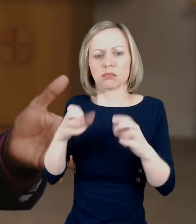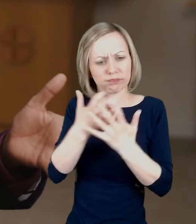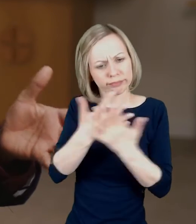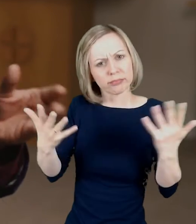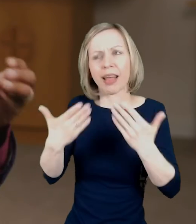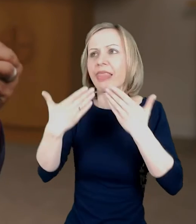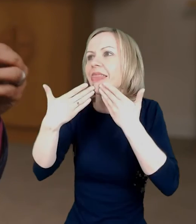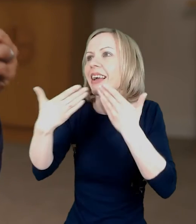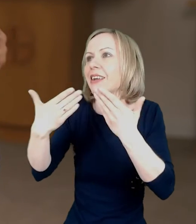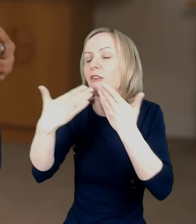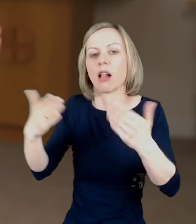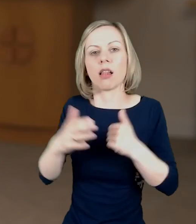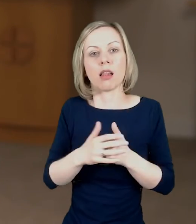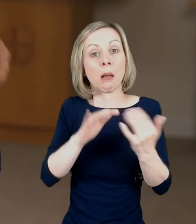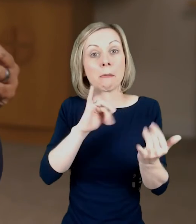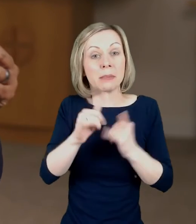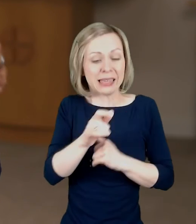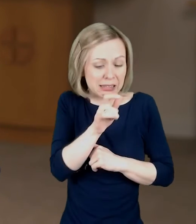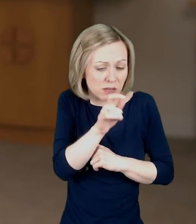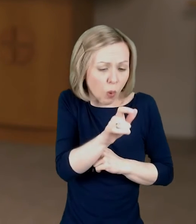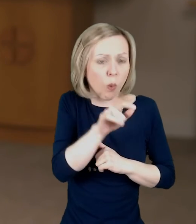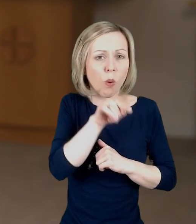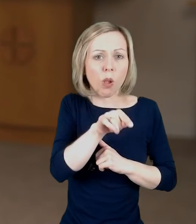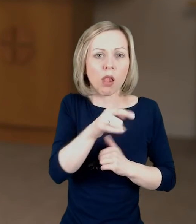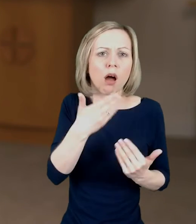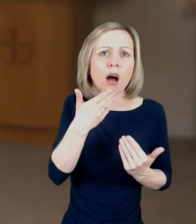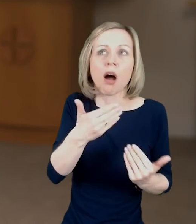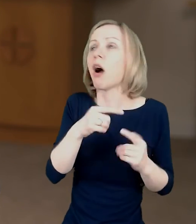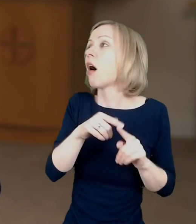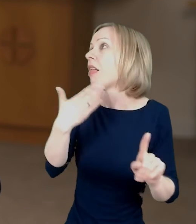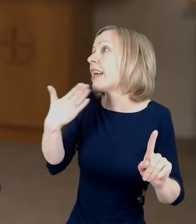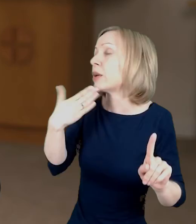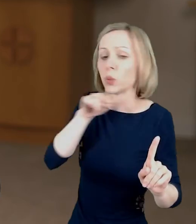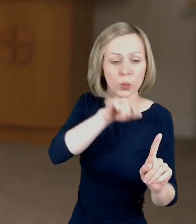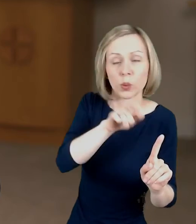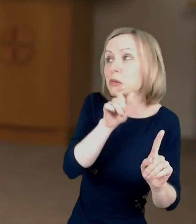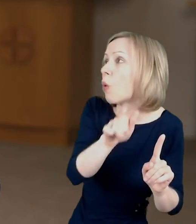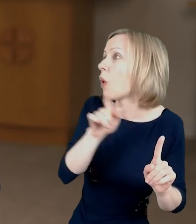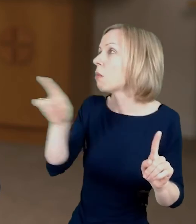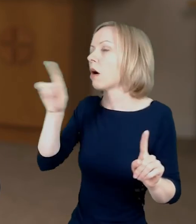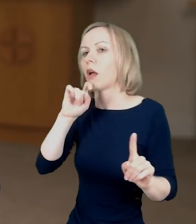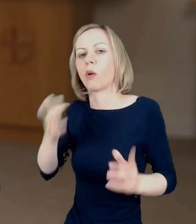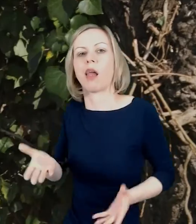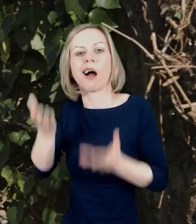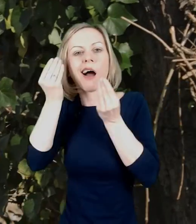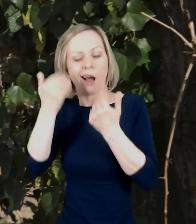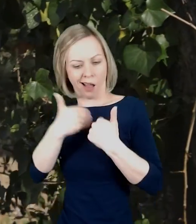thankful for. It might be something small, but God listens to our thankful hearts.